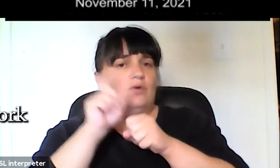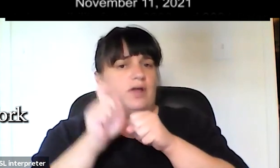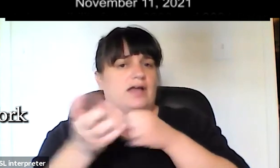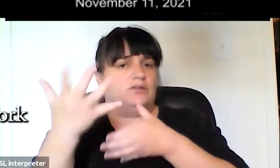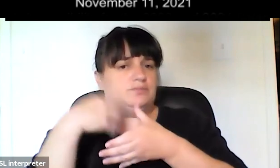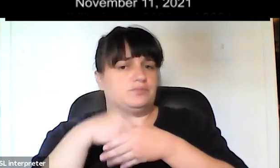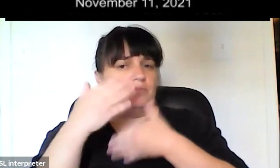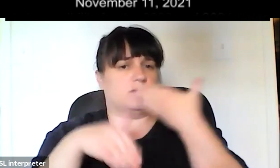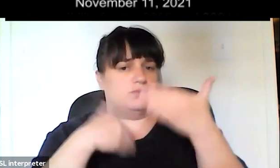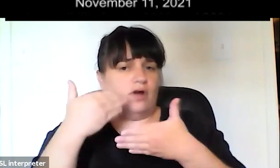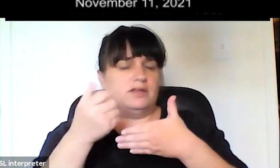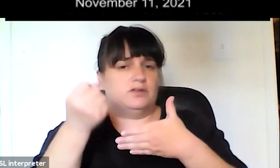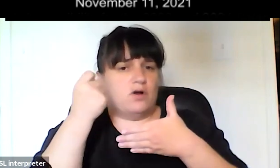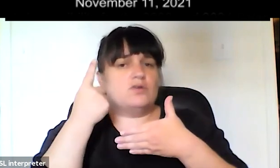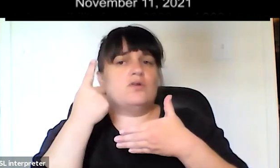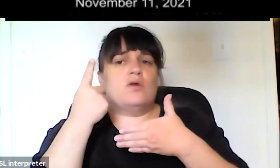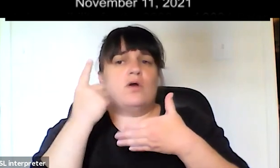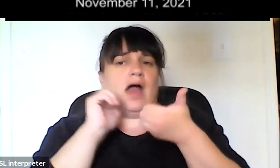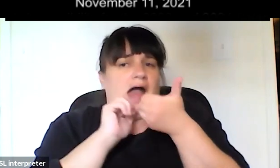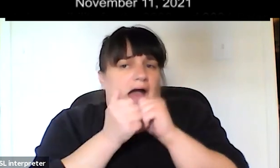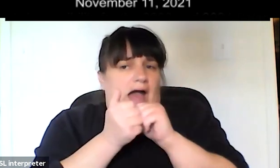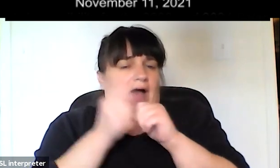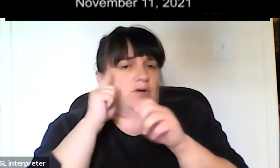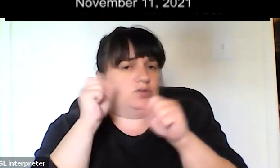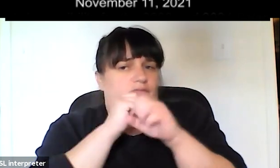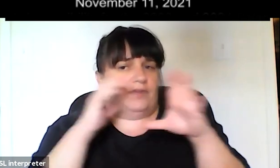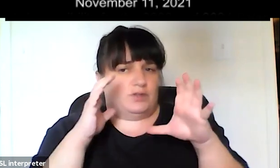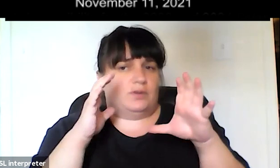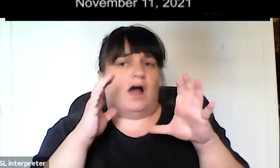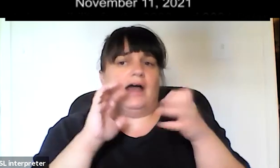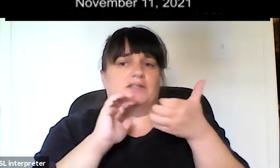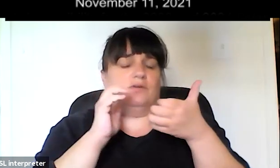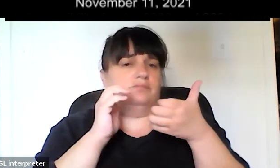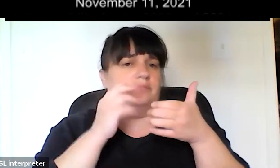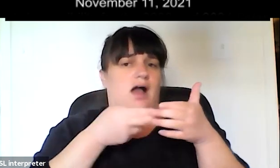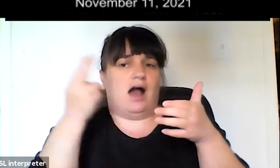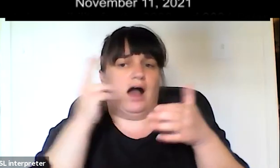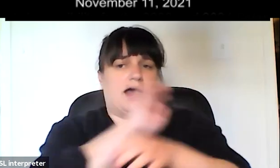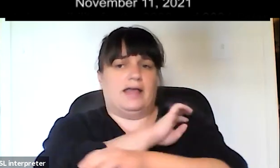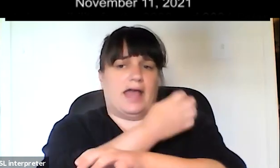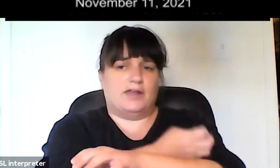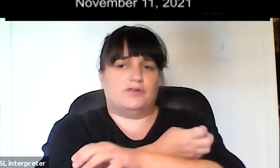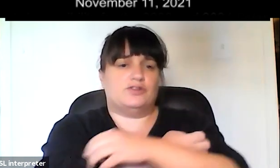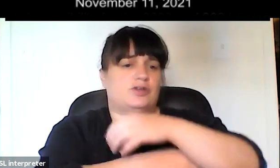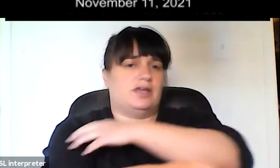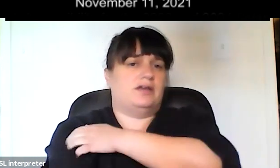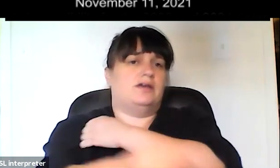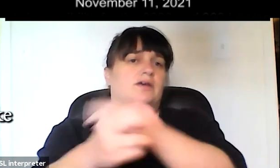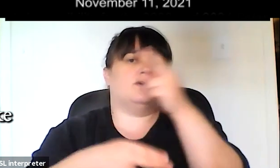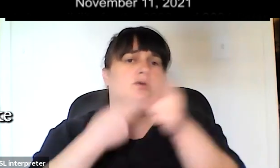into that process of understanding how to visualize our high energy